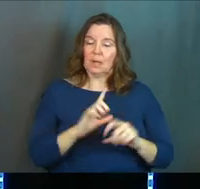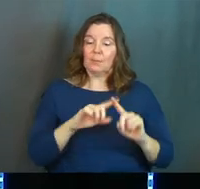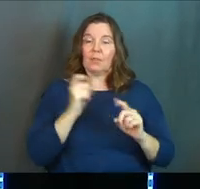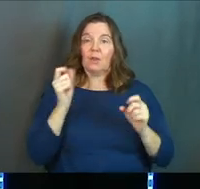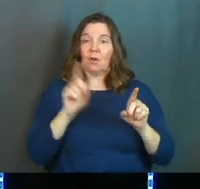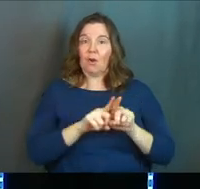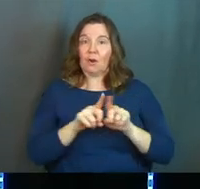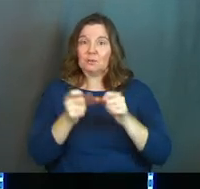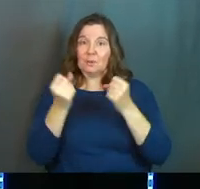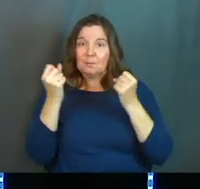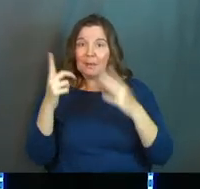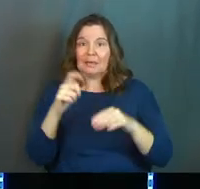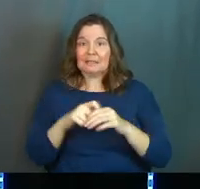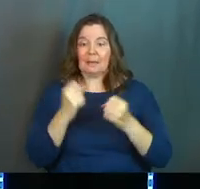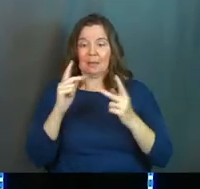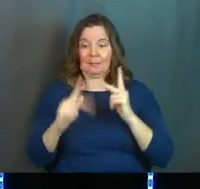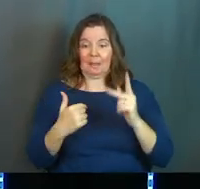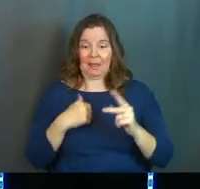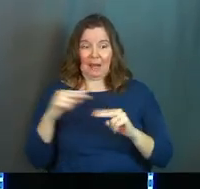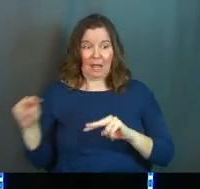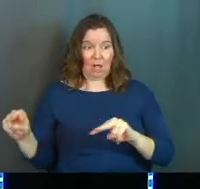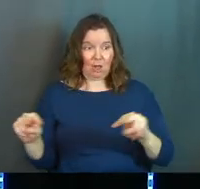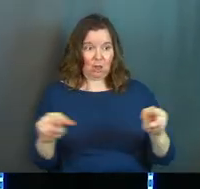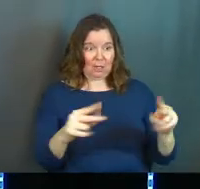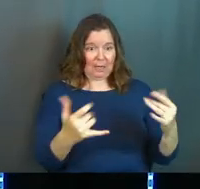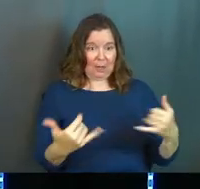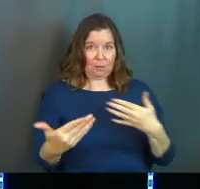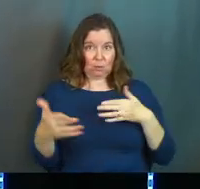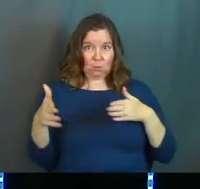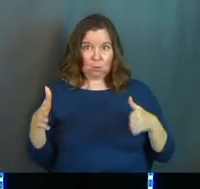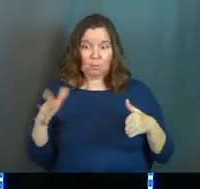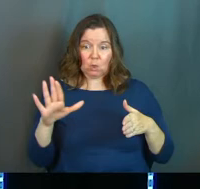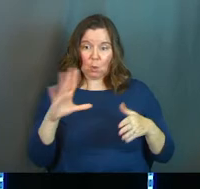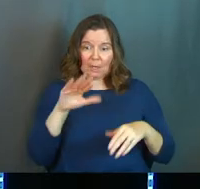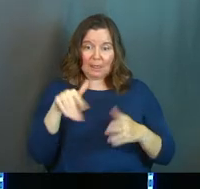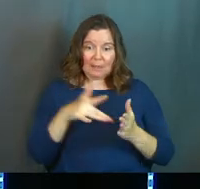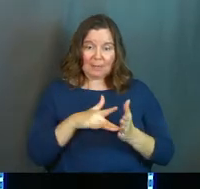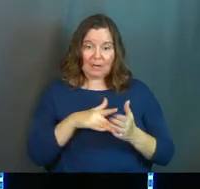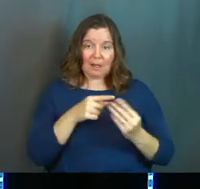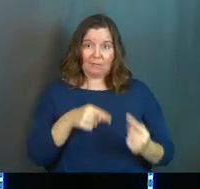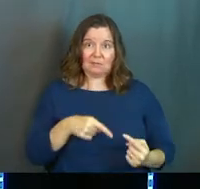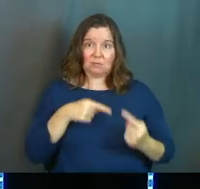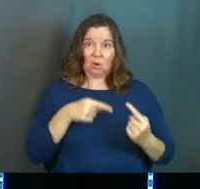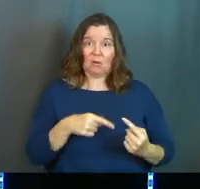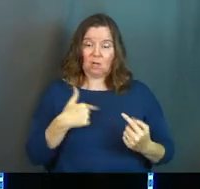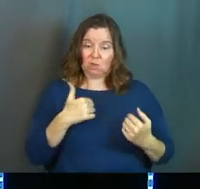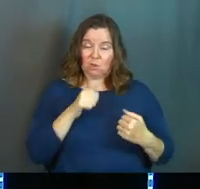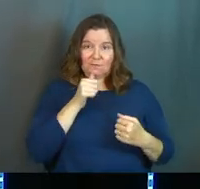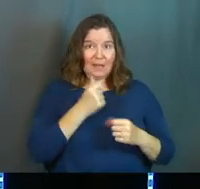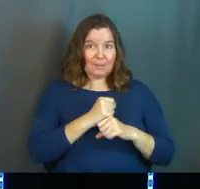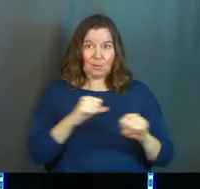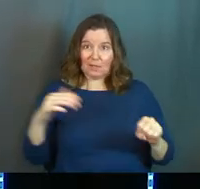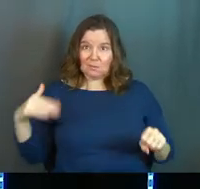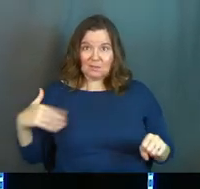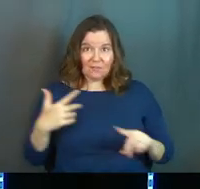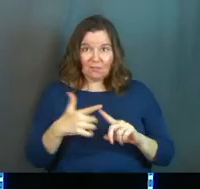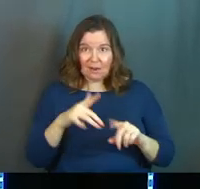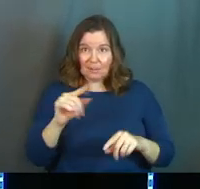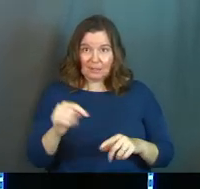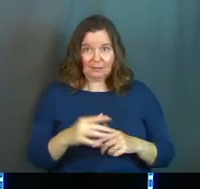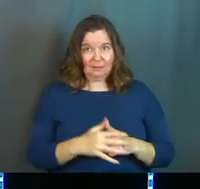But there are many times and there are many people that I'm looking at right now in this room. You're in the middle of a furnace right now and you haven't been rescued out